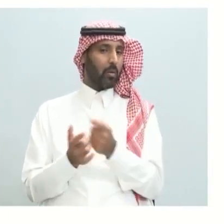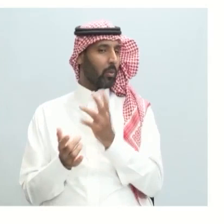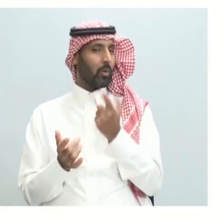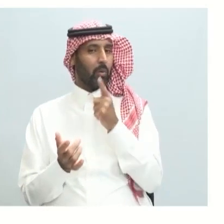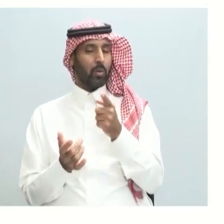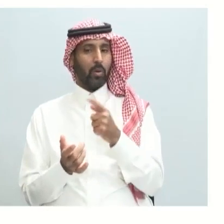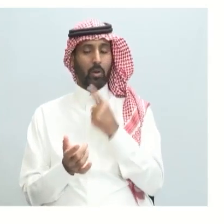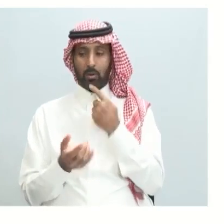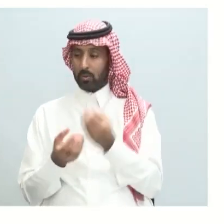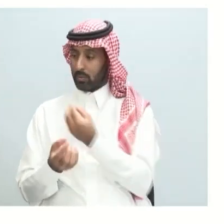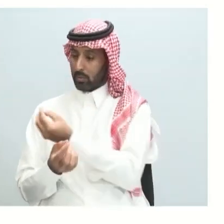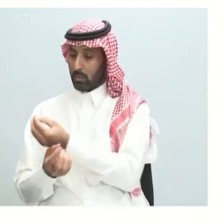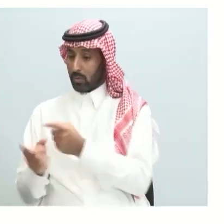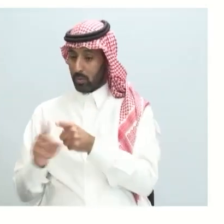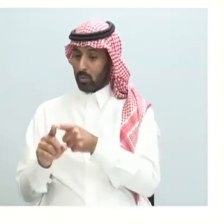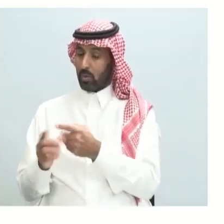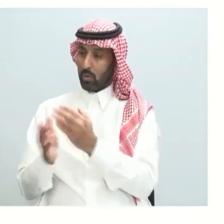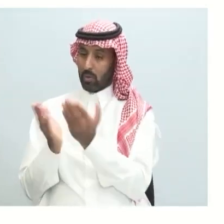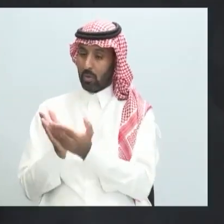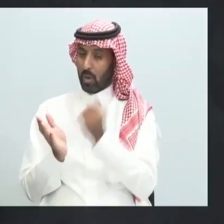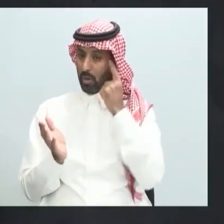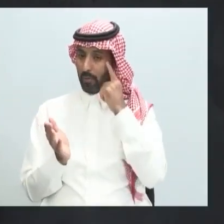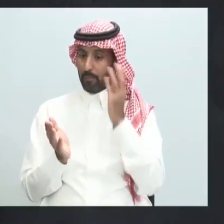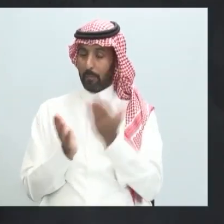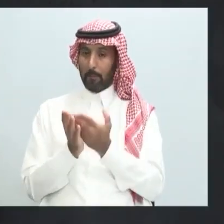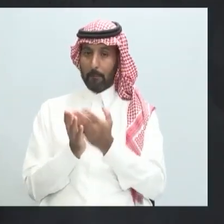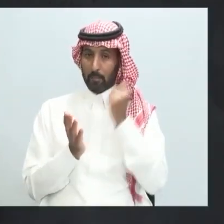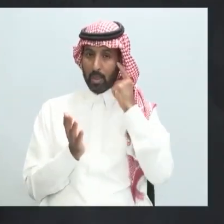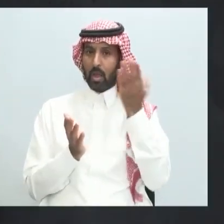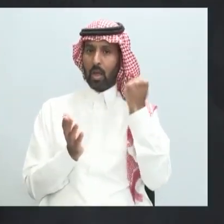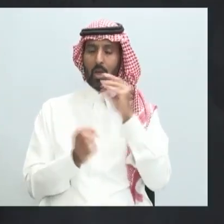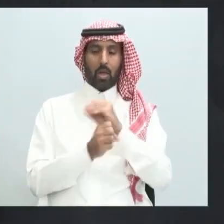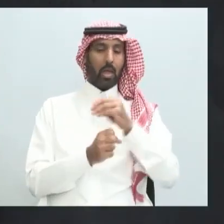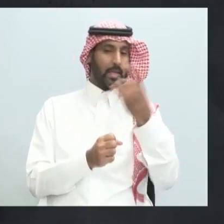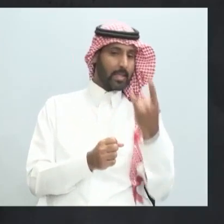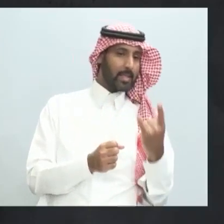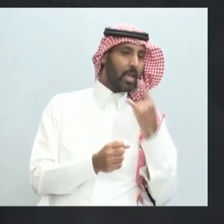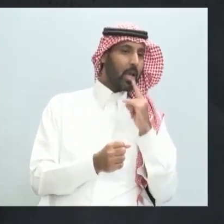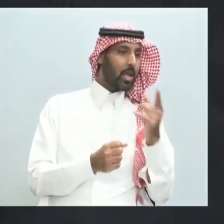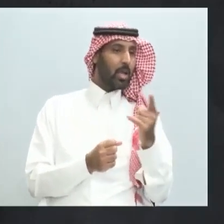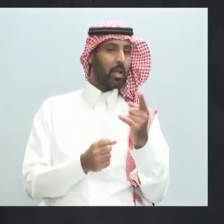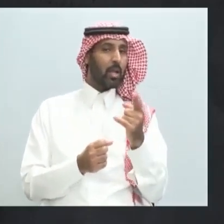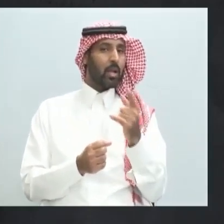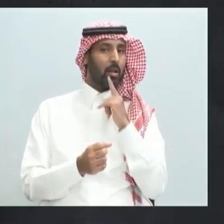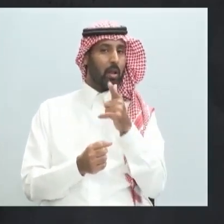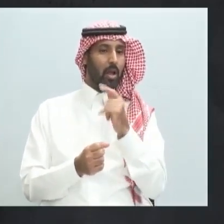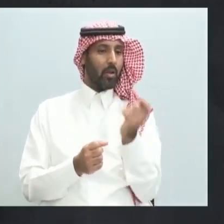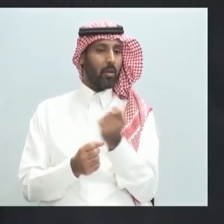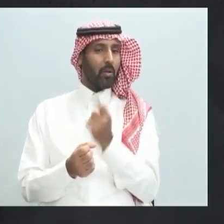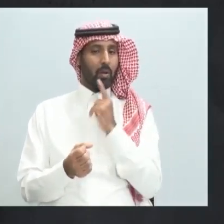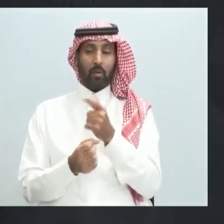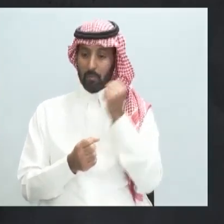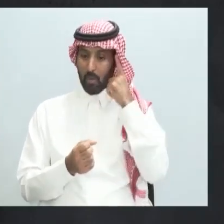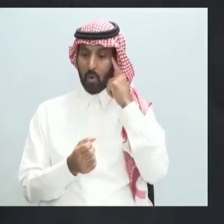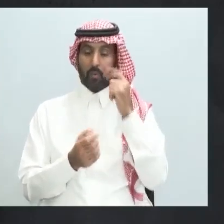home, share it with the class. So try to come up. Of course, if you remember, we took maybe 10 quotes about home from